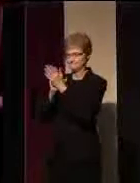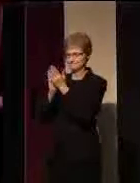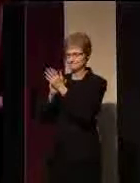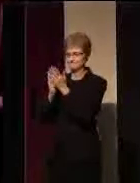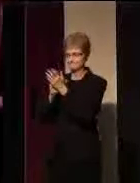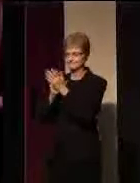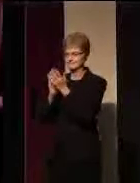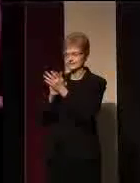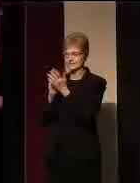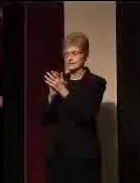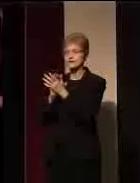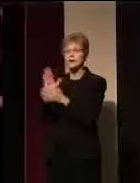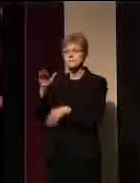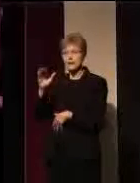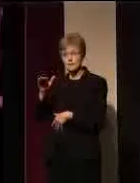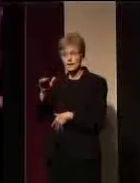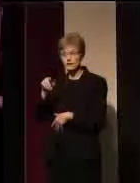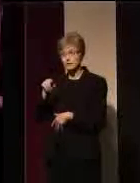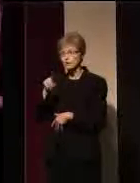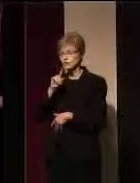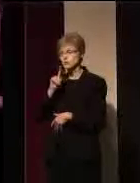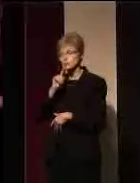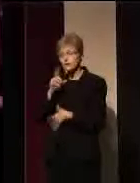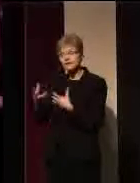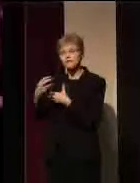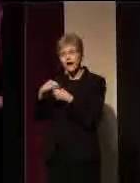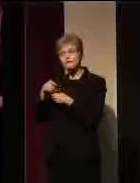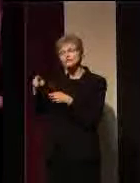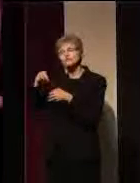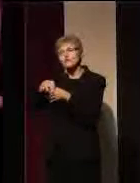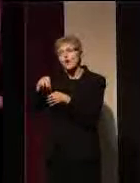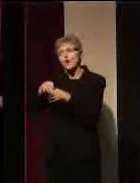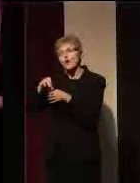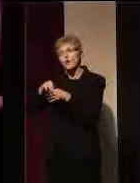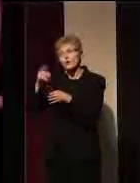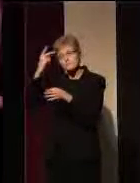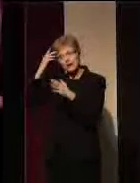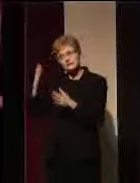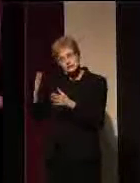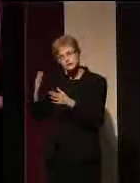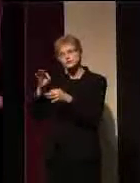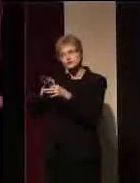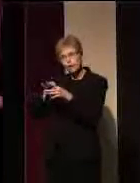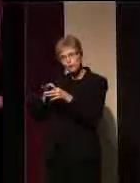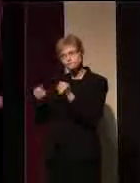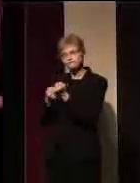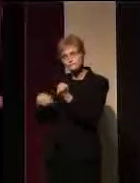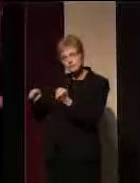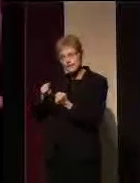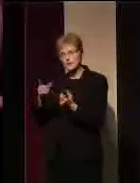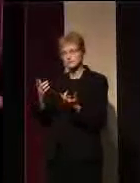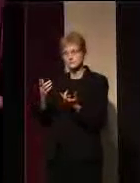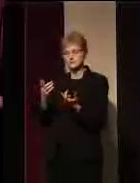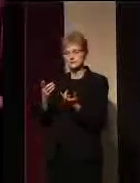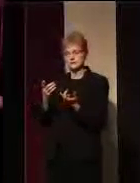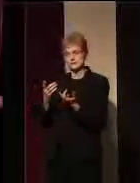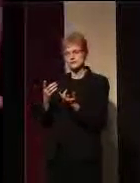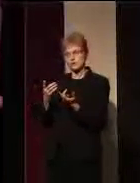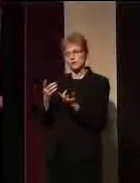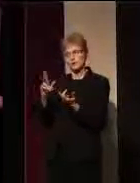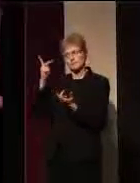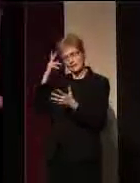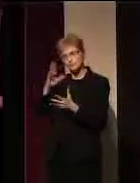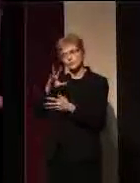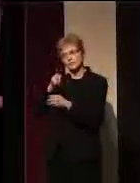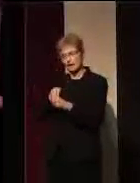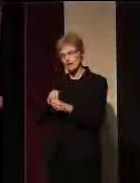get the politicians, by the way, you guys are really part of this because you vote and the politicians will listen to you because the public officials are going to be a huge part of this,